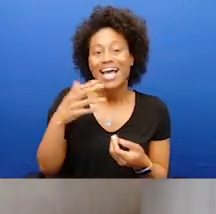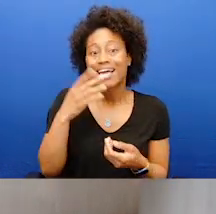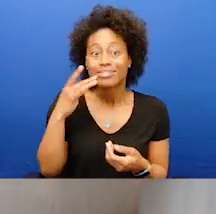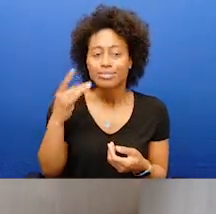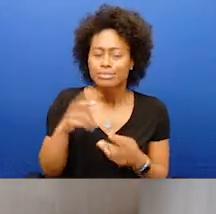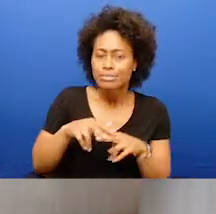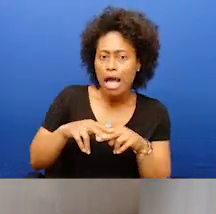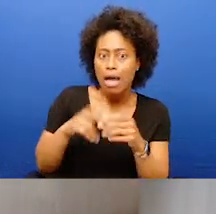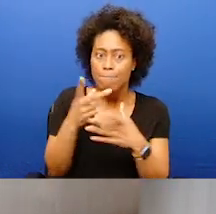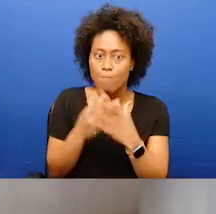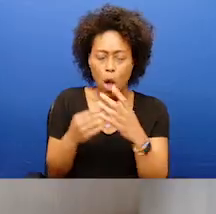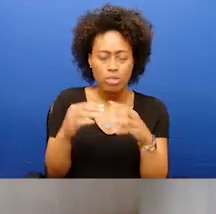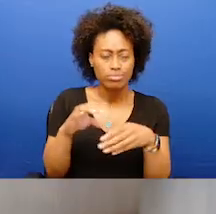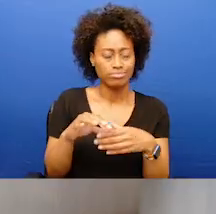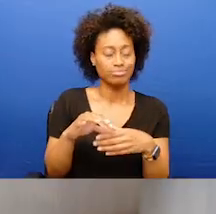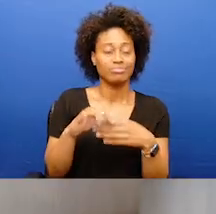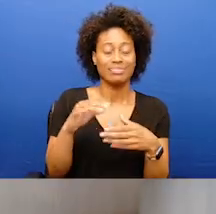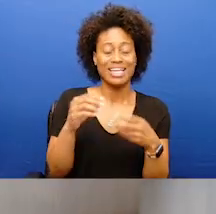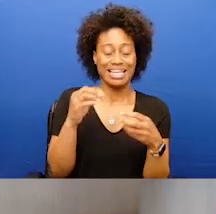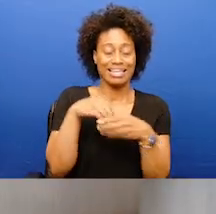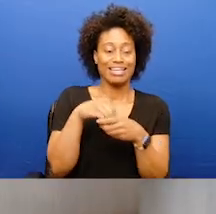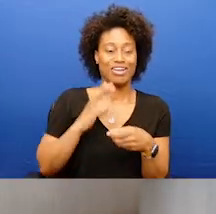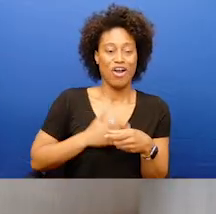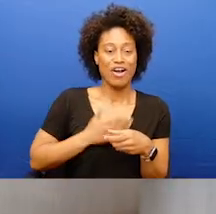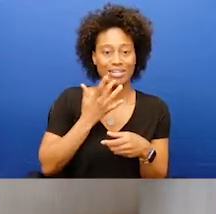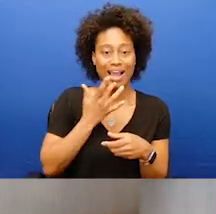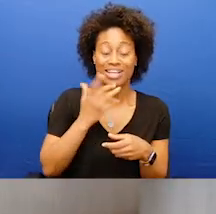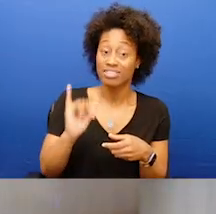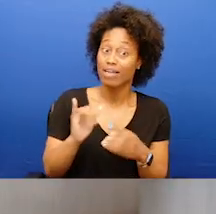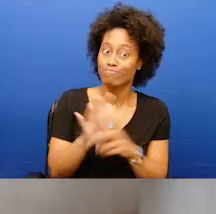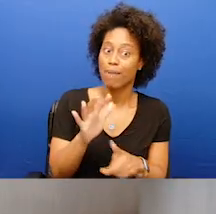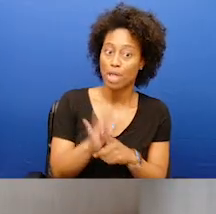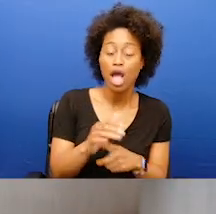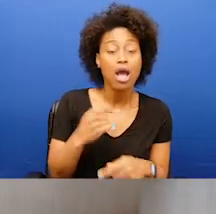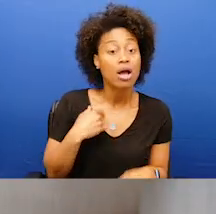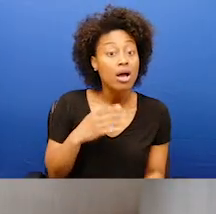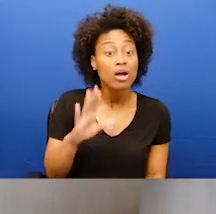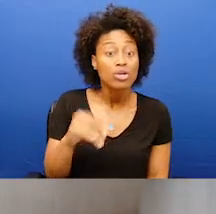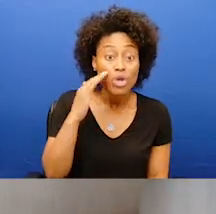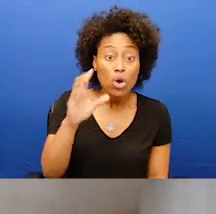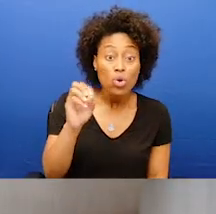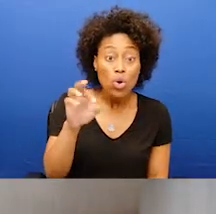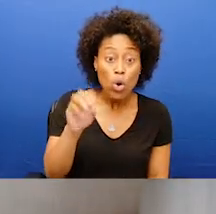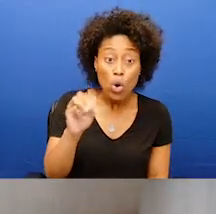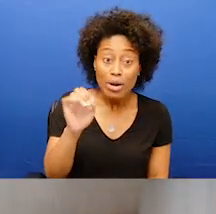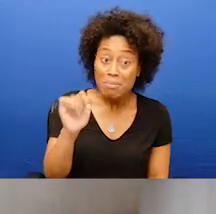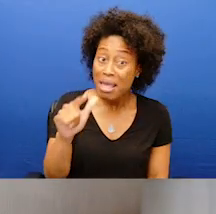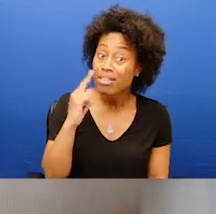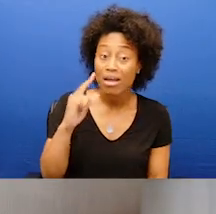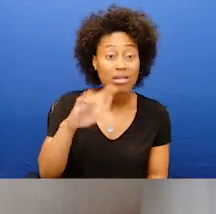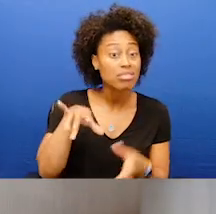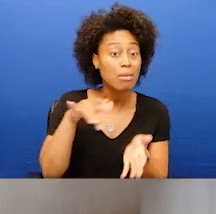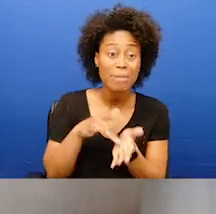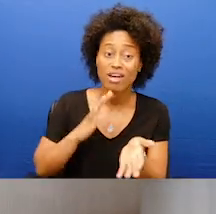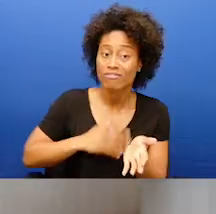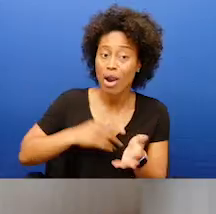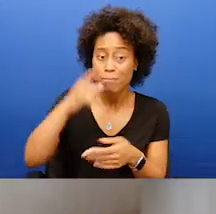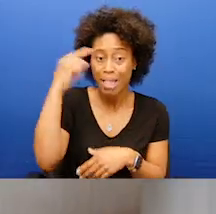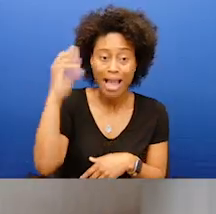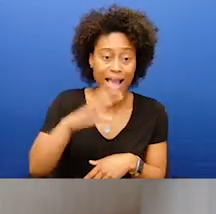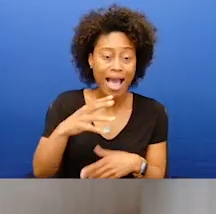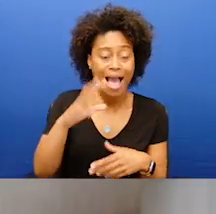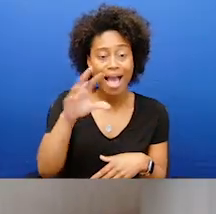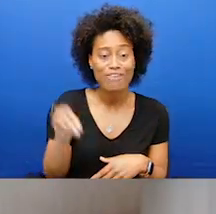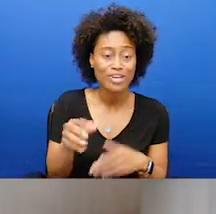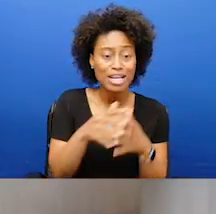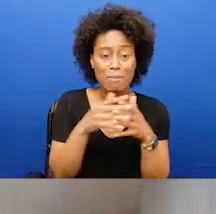innovative. Cornmeal is key here because corn has always been a cornerstone of Black and African American cooking. This plant-based version